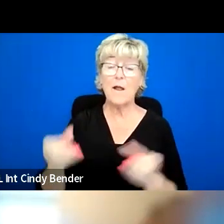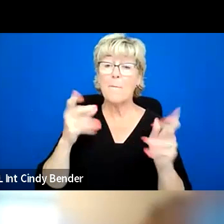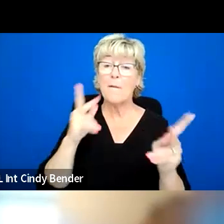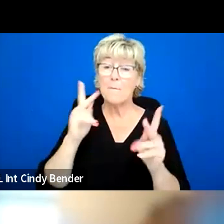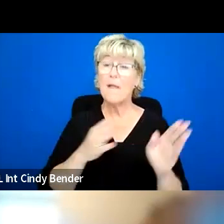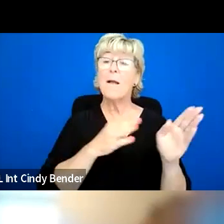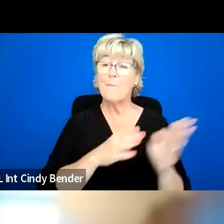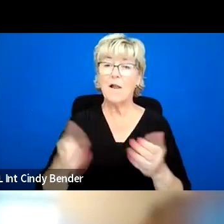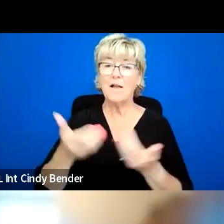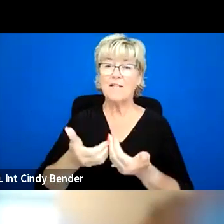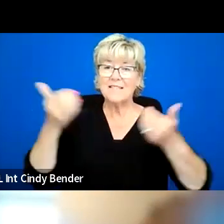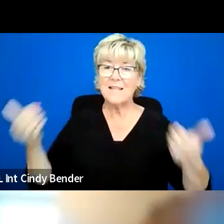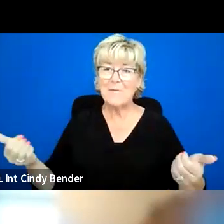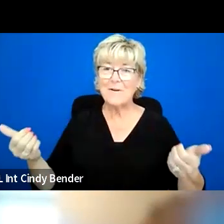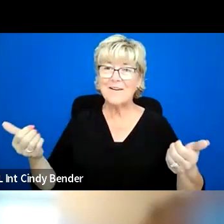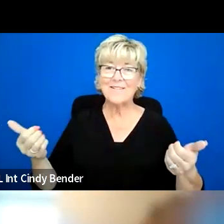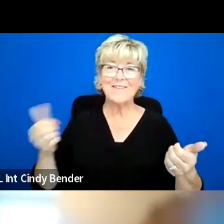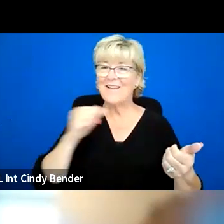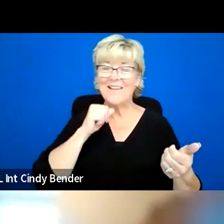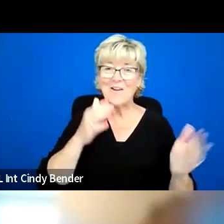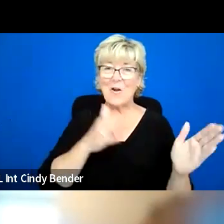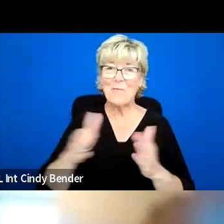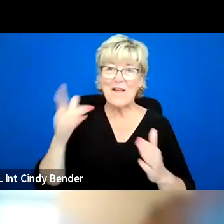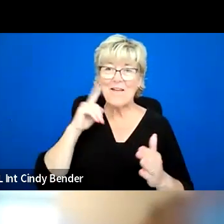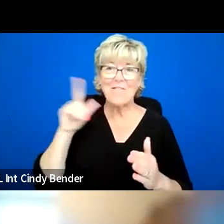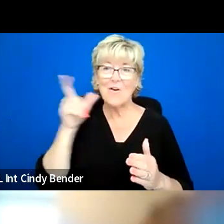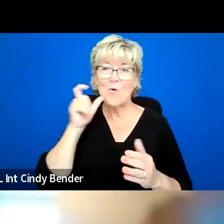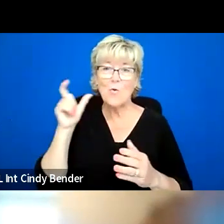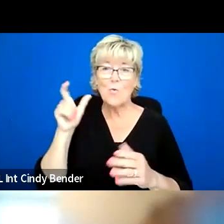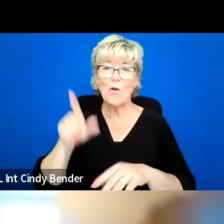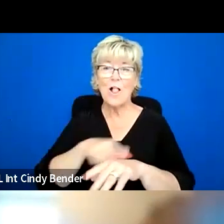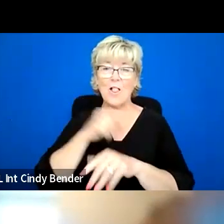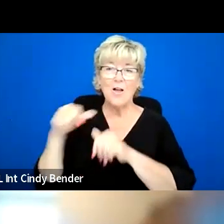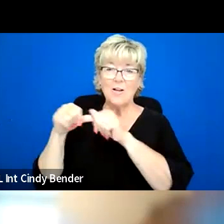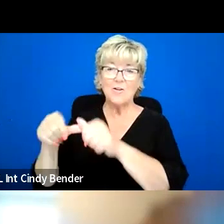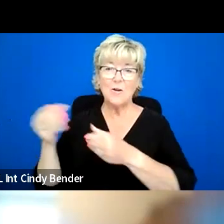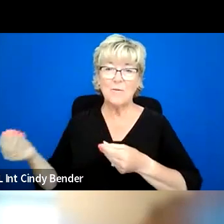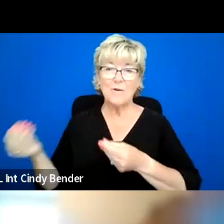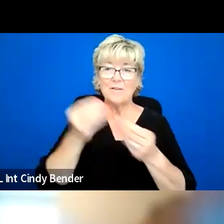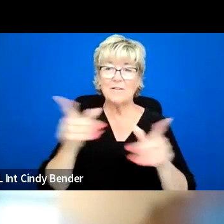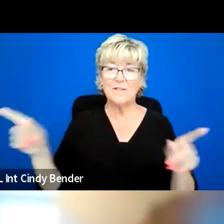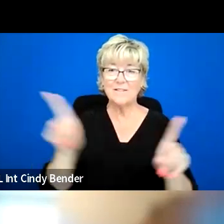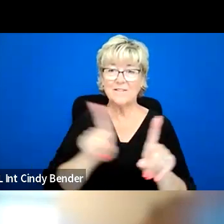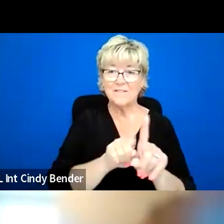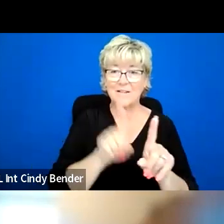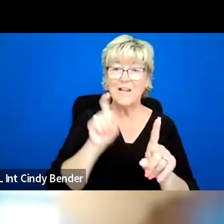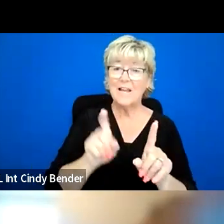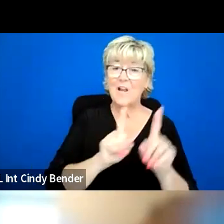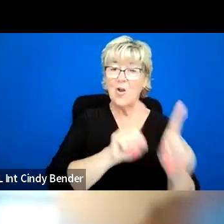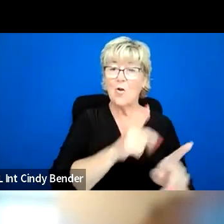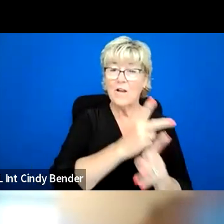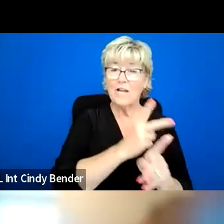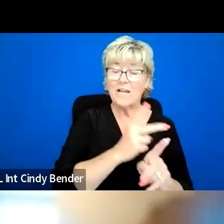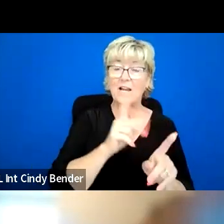plan separately and they don't plan for that caregiver, that long-term caregiver, or if that caregiver needs to go take care of their